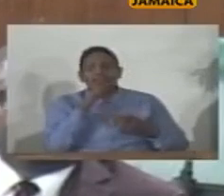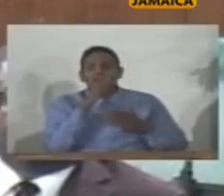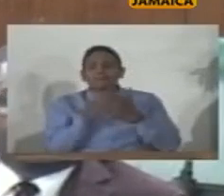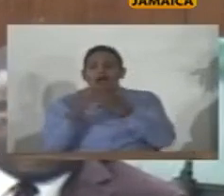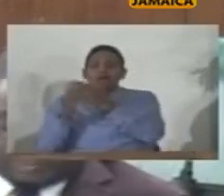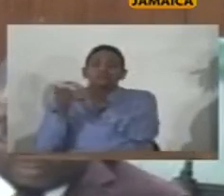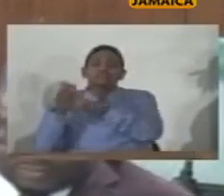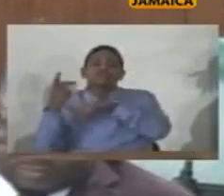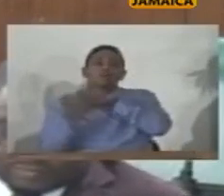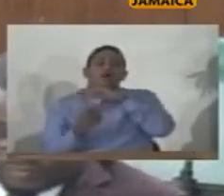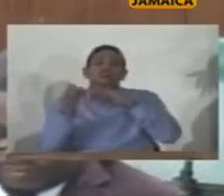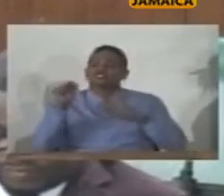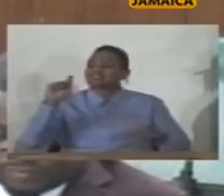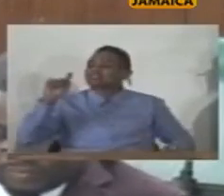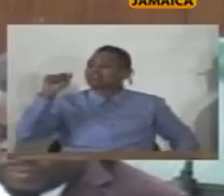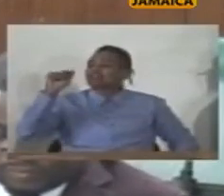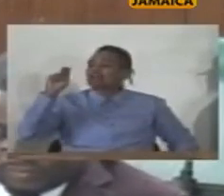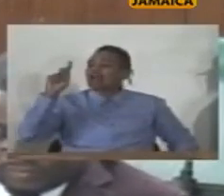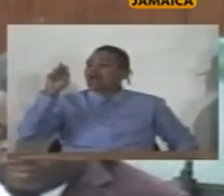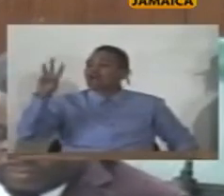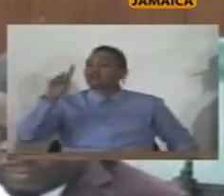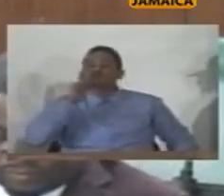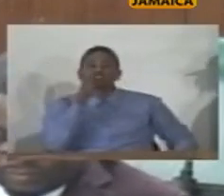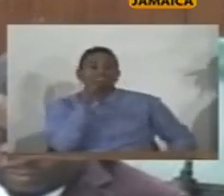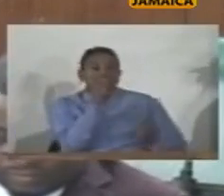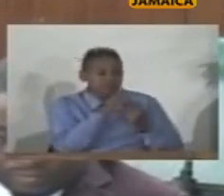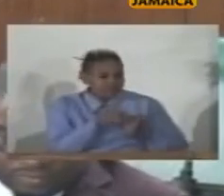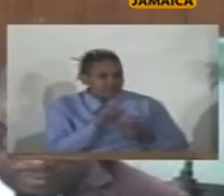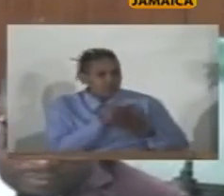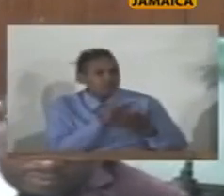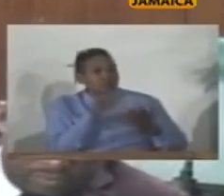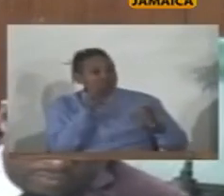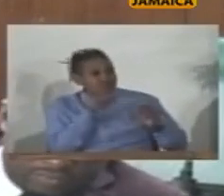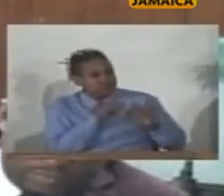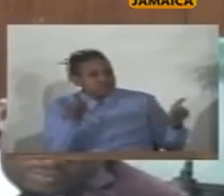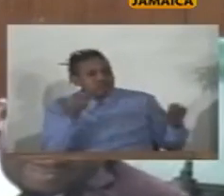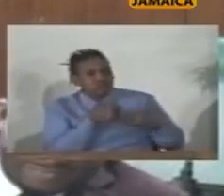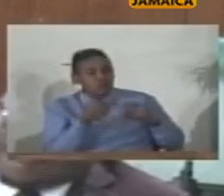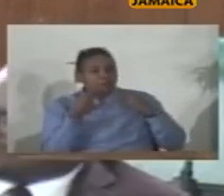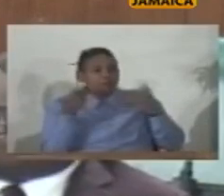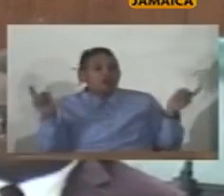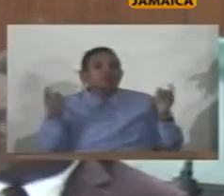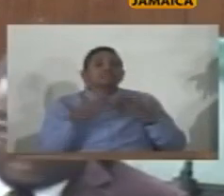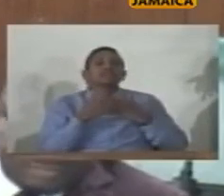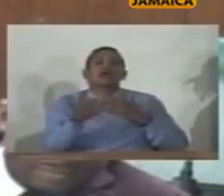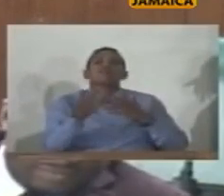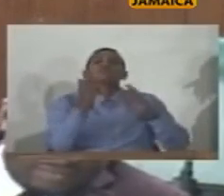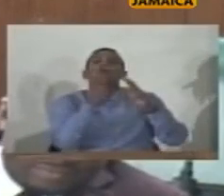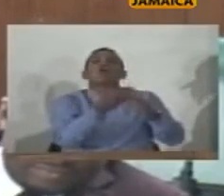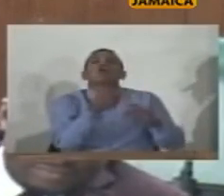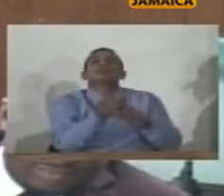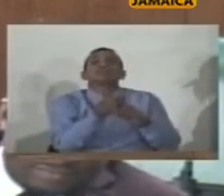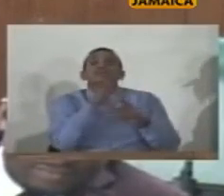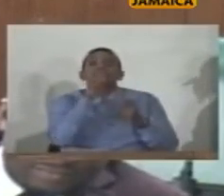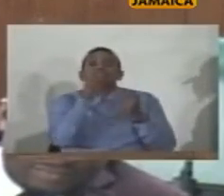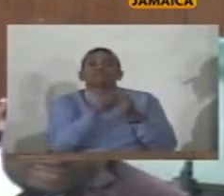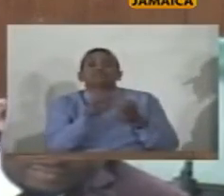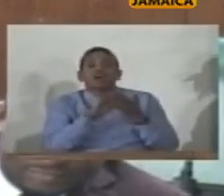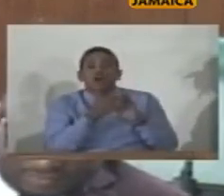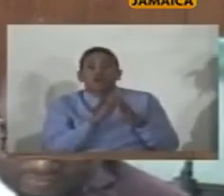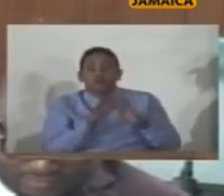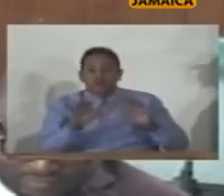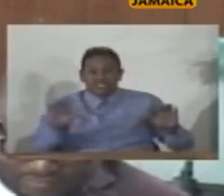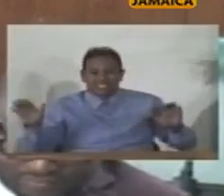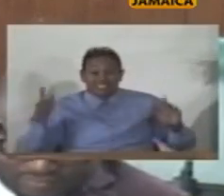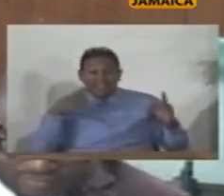the parish of St. Andrew, as specified in the schedule to the proclamation, and hereinafter referred to as the specified community,